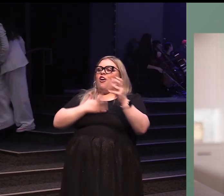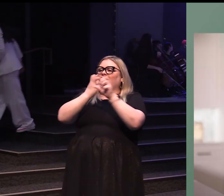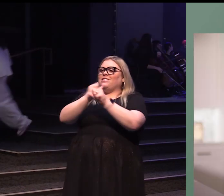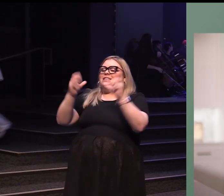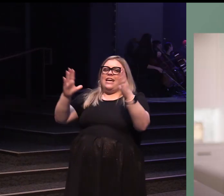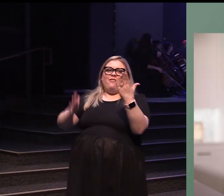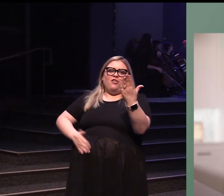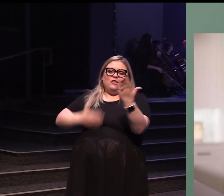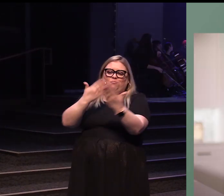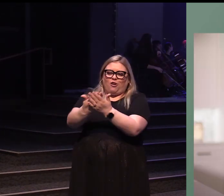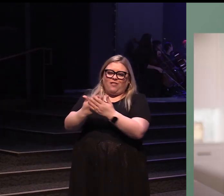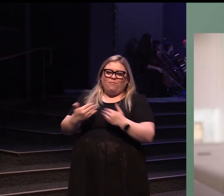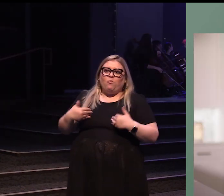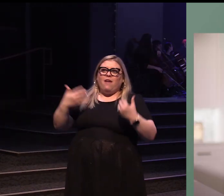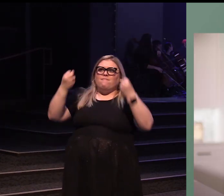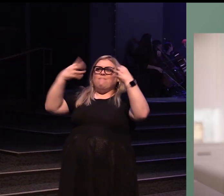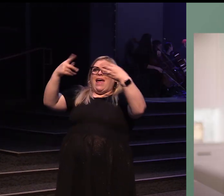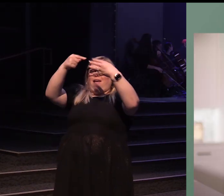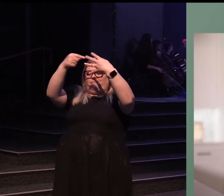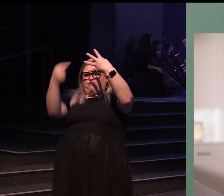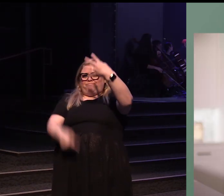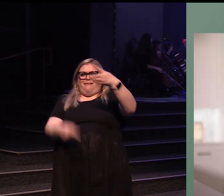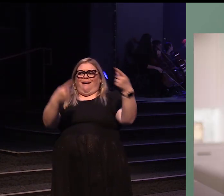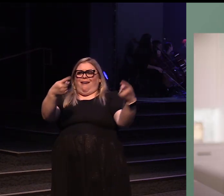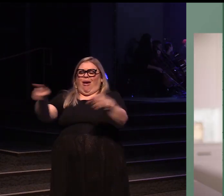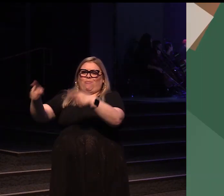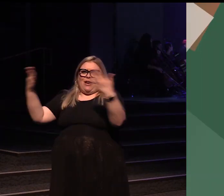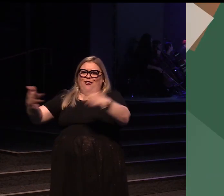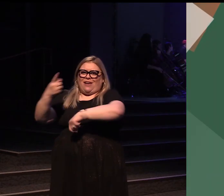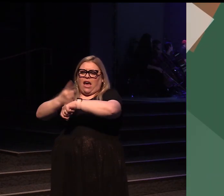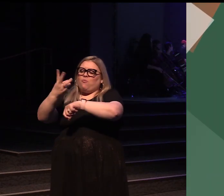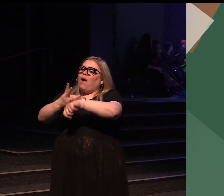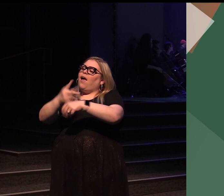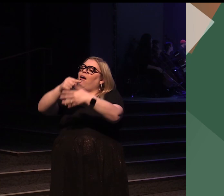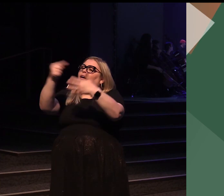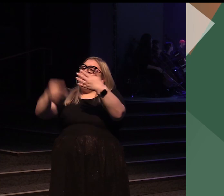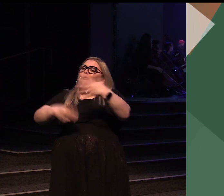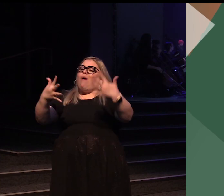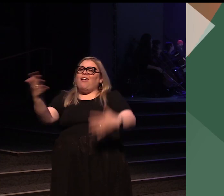you. A lot of great things are happening at Gateway. Here are just a few.